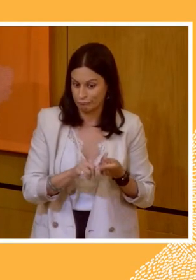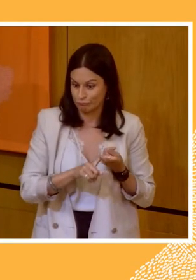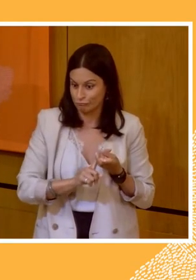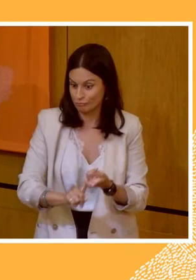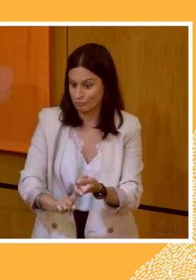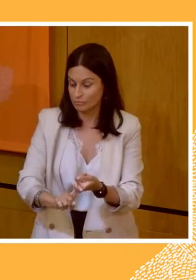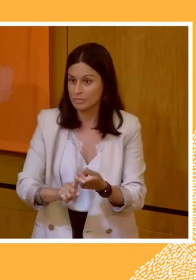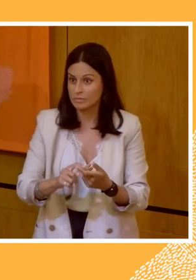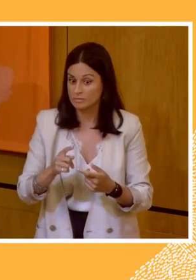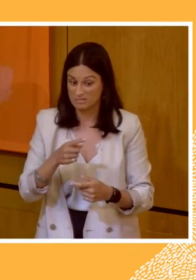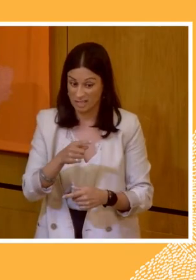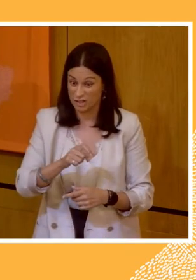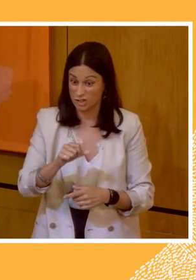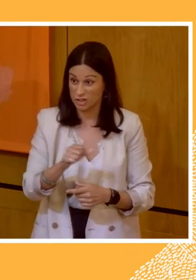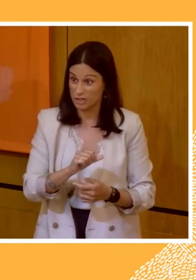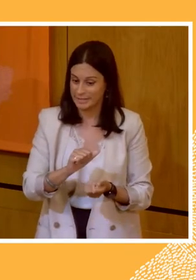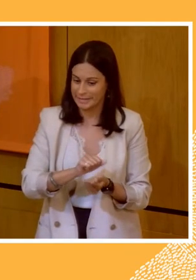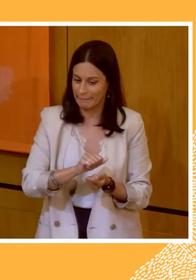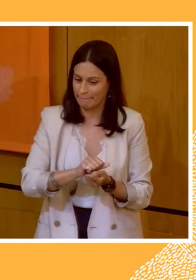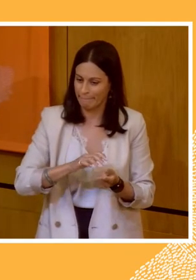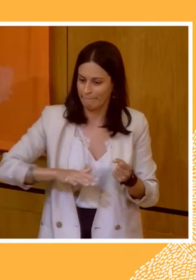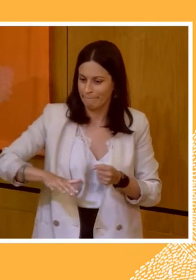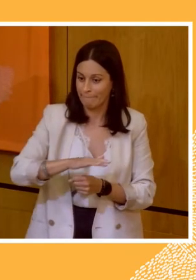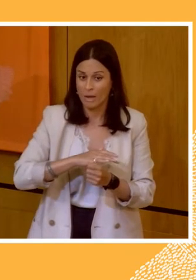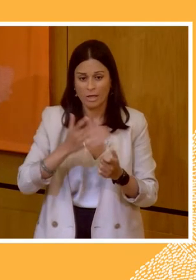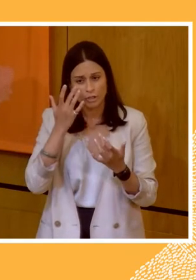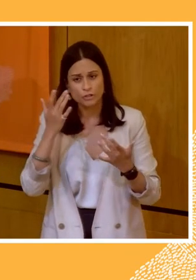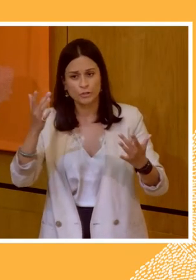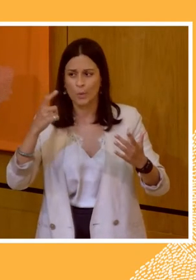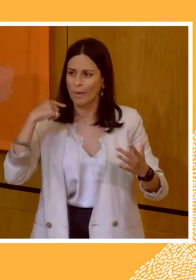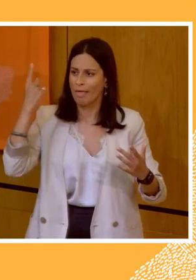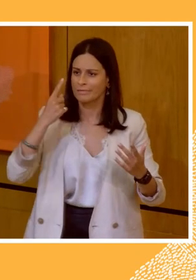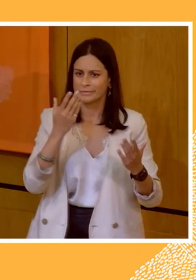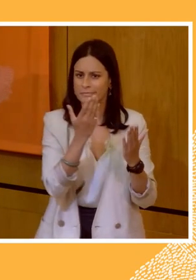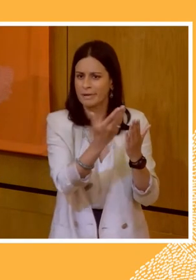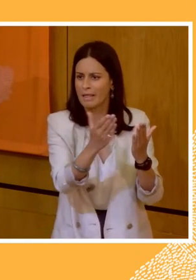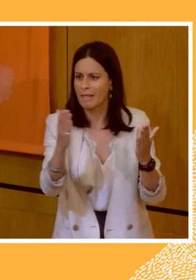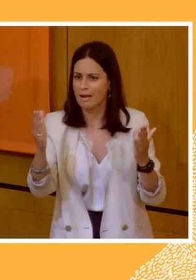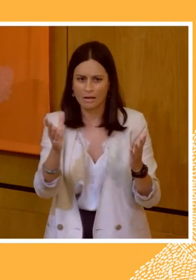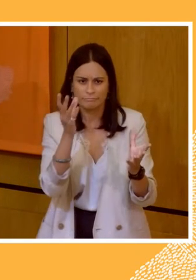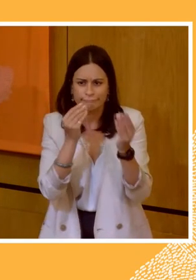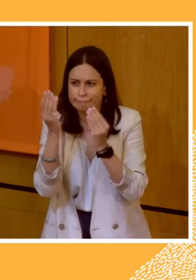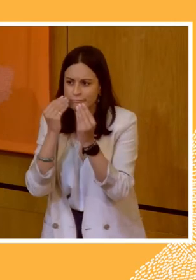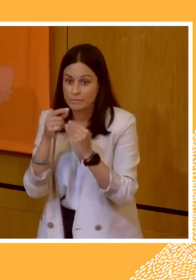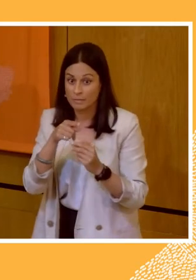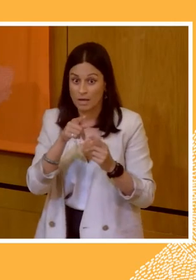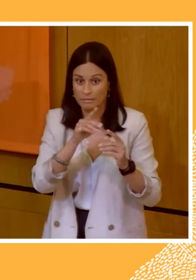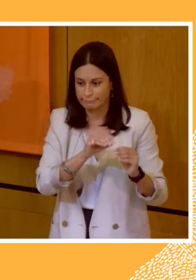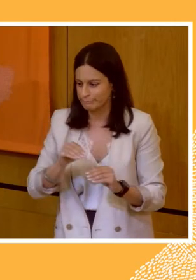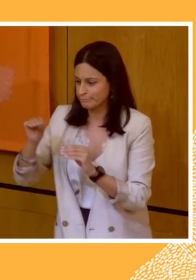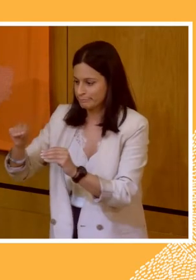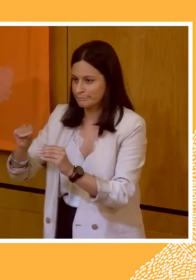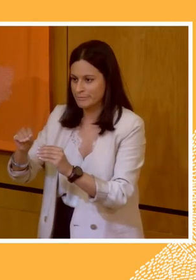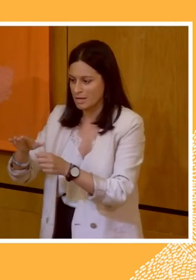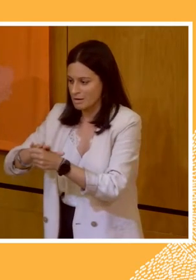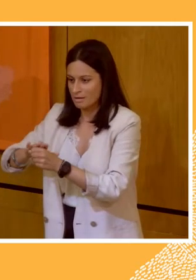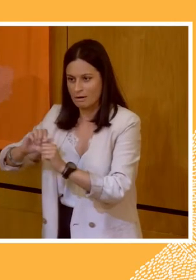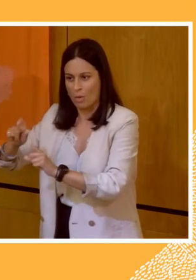going to where they should be, really. It's great to show them in London, but having that recording there permanently.